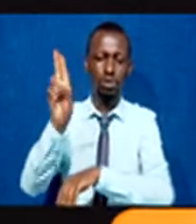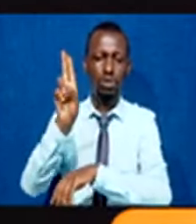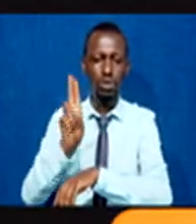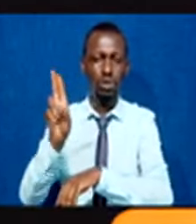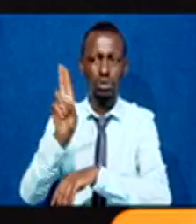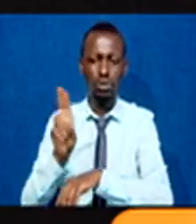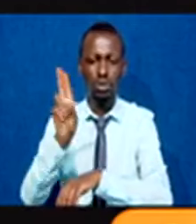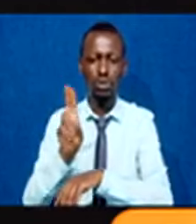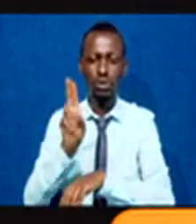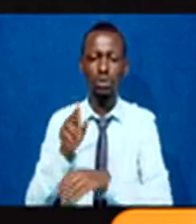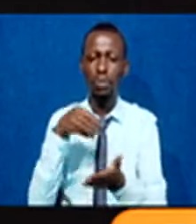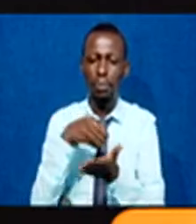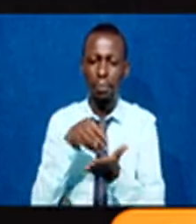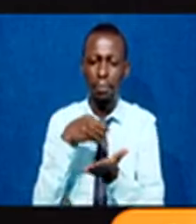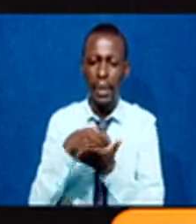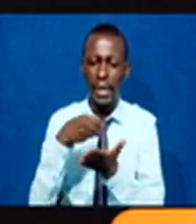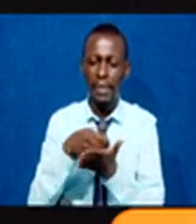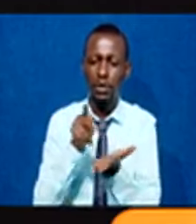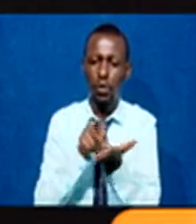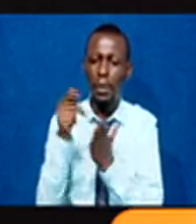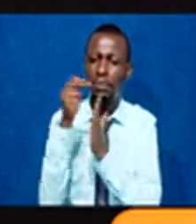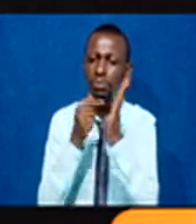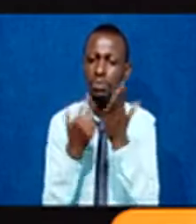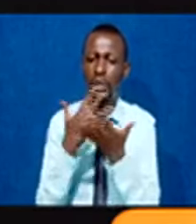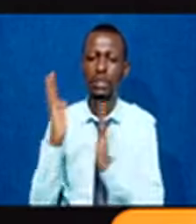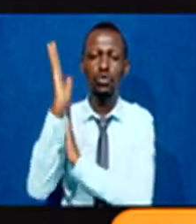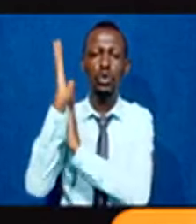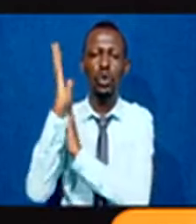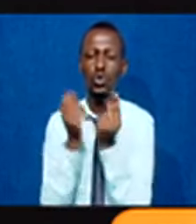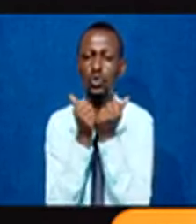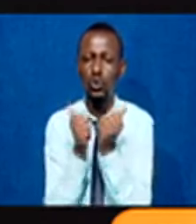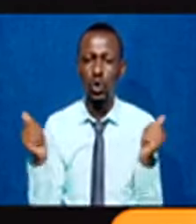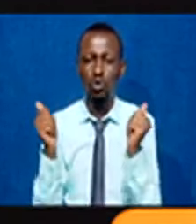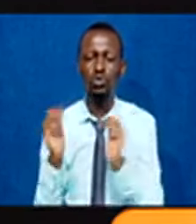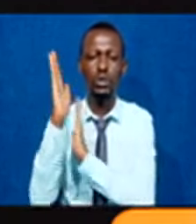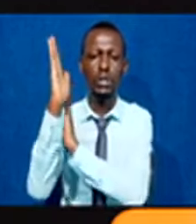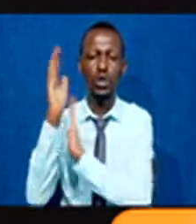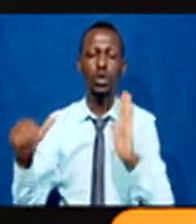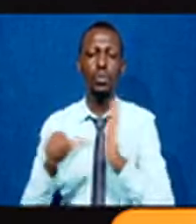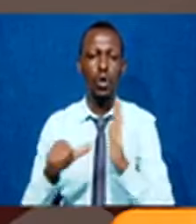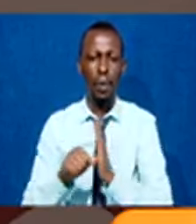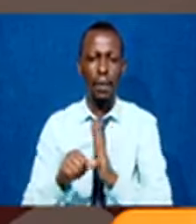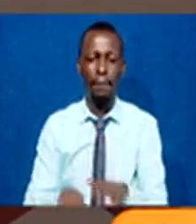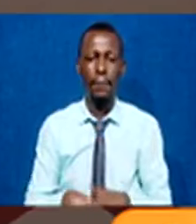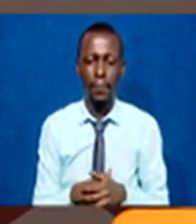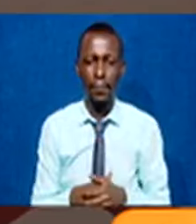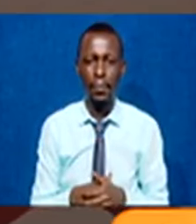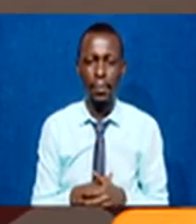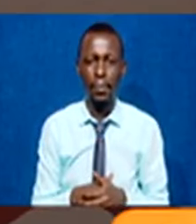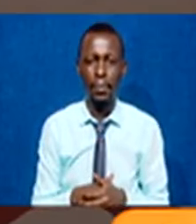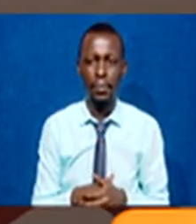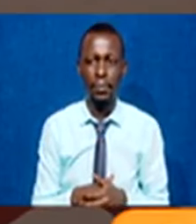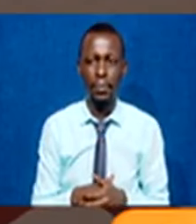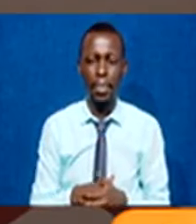for security spending to address the issue of insecurity in the East. DRC is